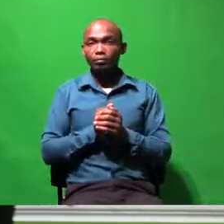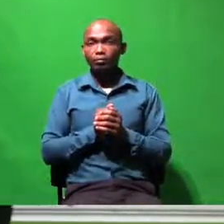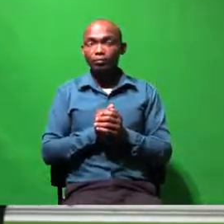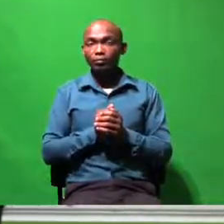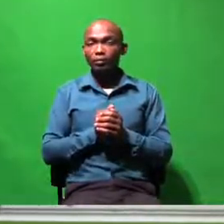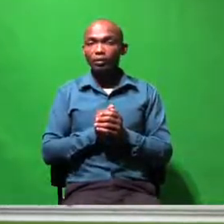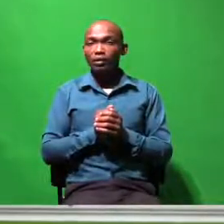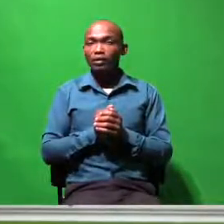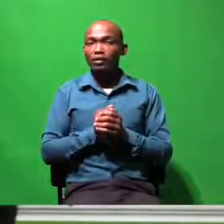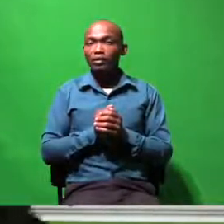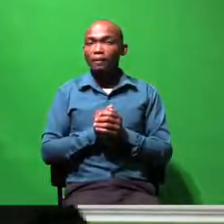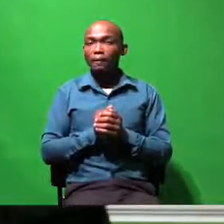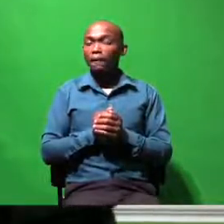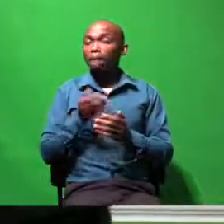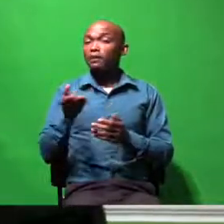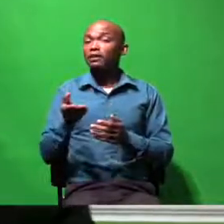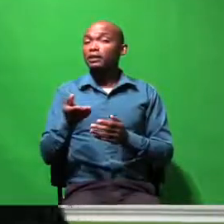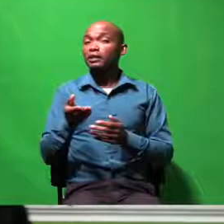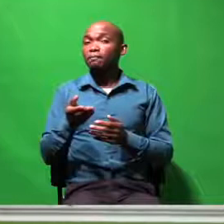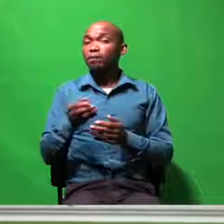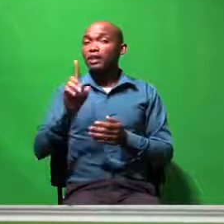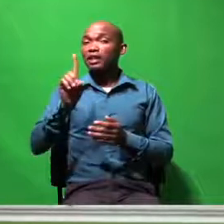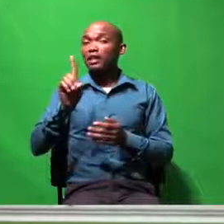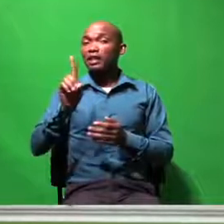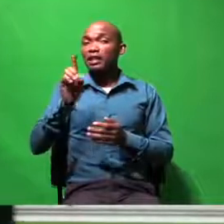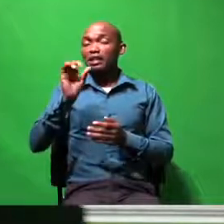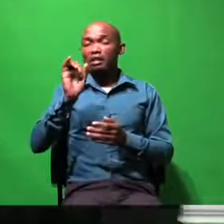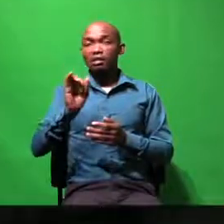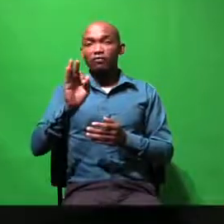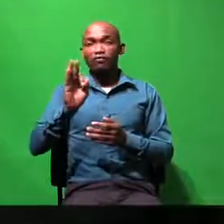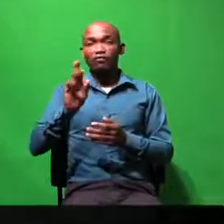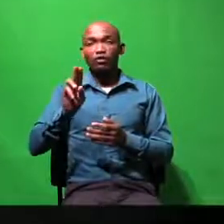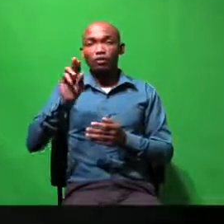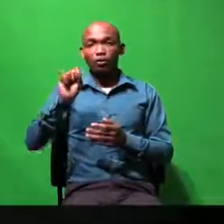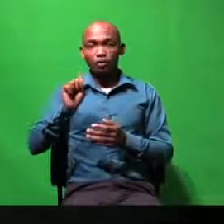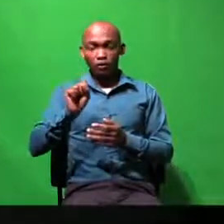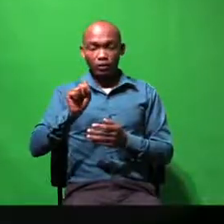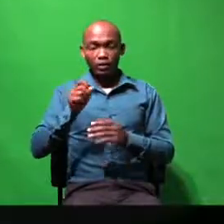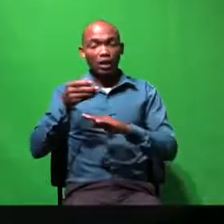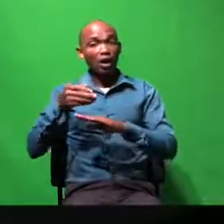out to where? Will diffuse out to the space that we call intestinal